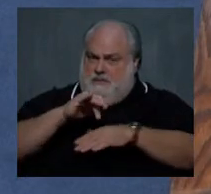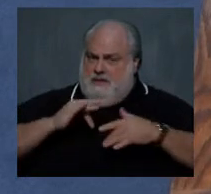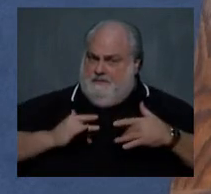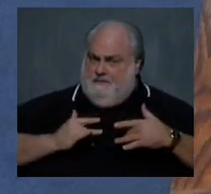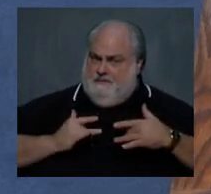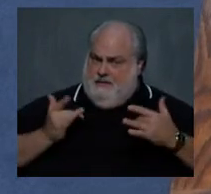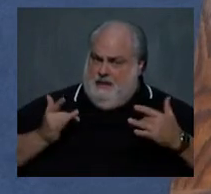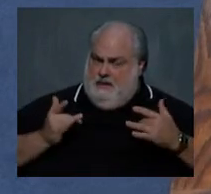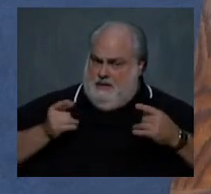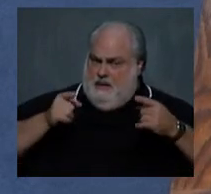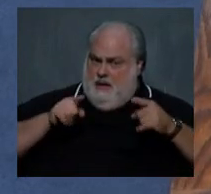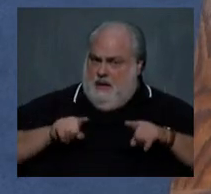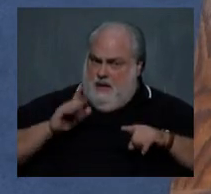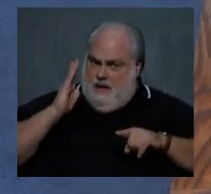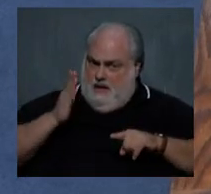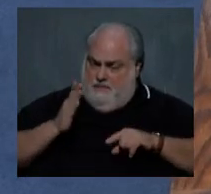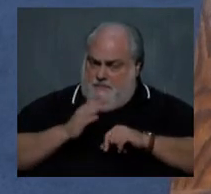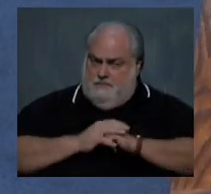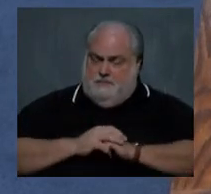this.